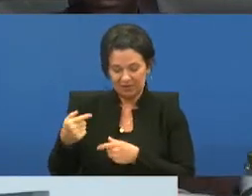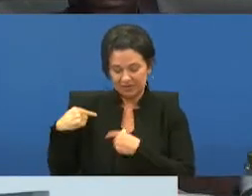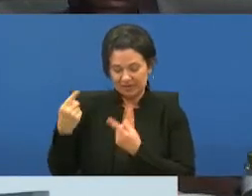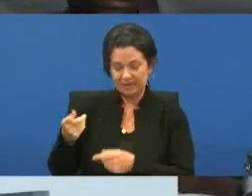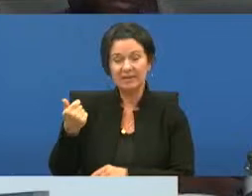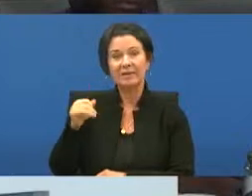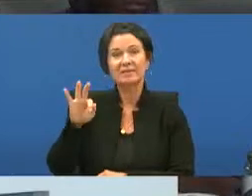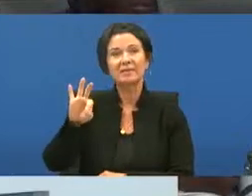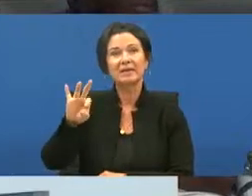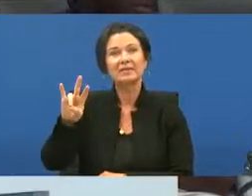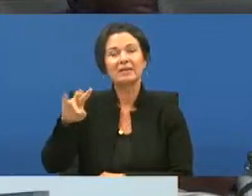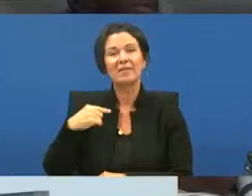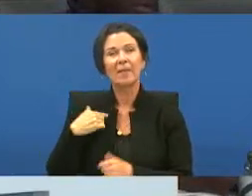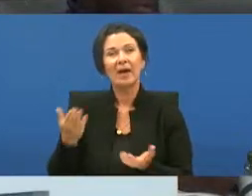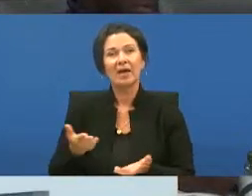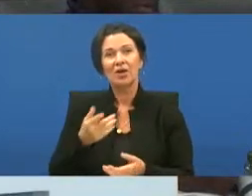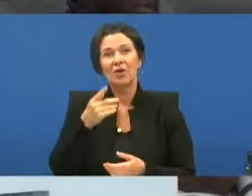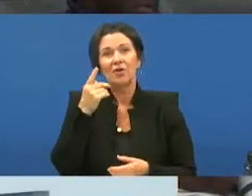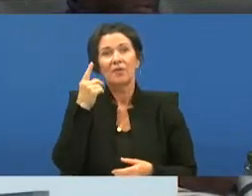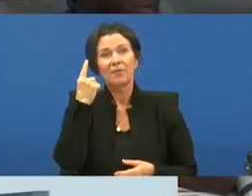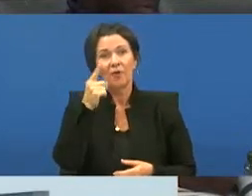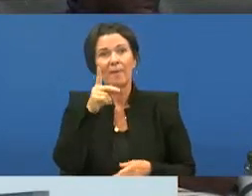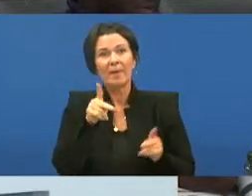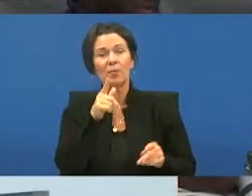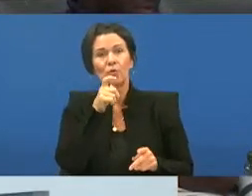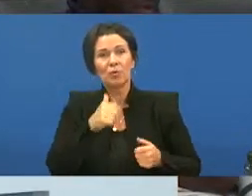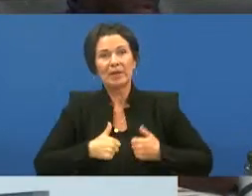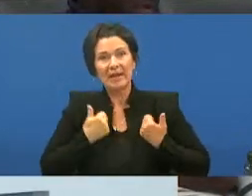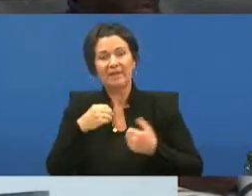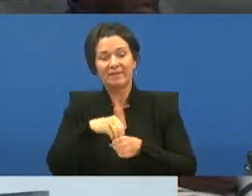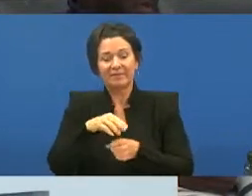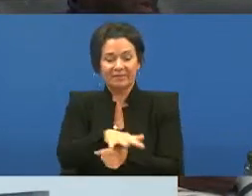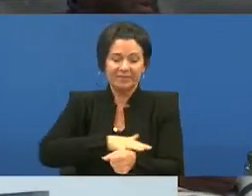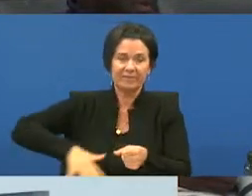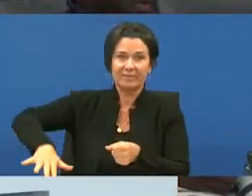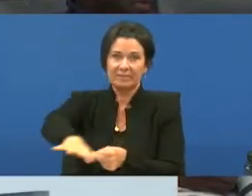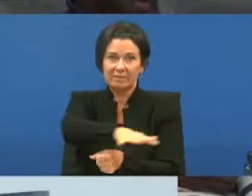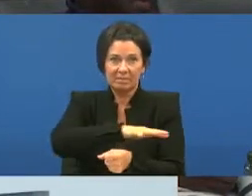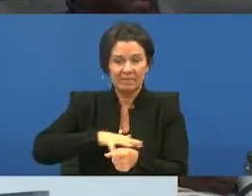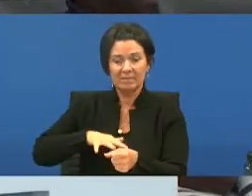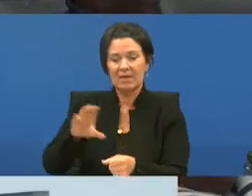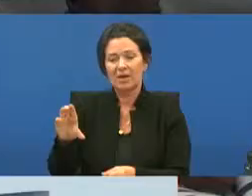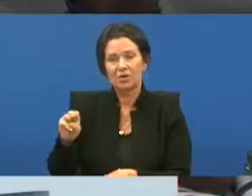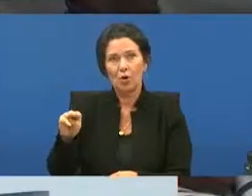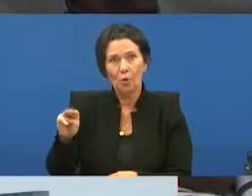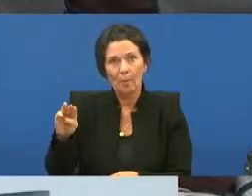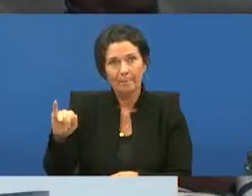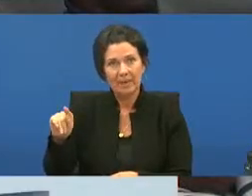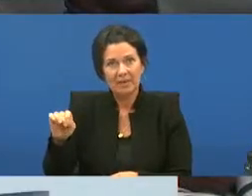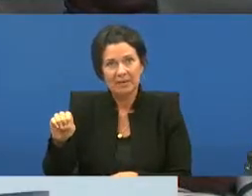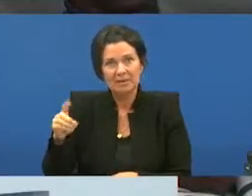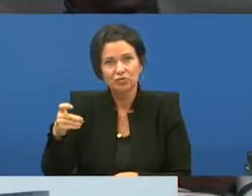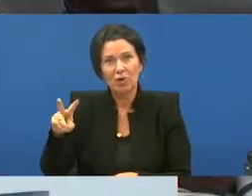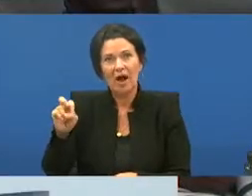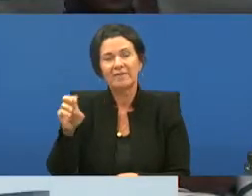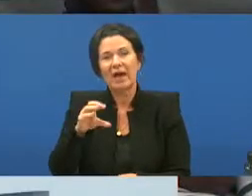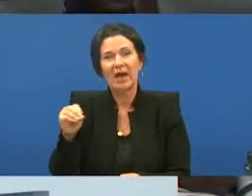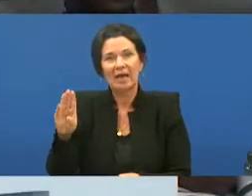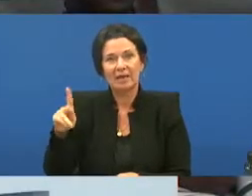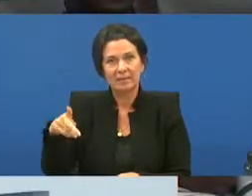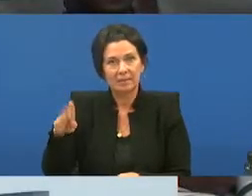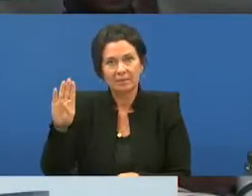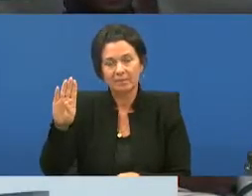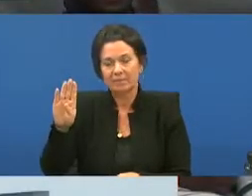I'm speaking on behalf of the residents who live on and around Comey Drive and in the Brentwood Place subdivision. Yesterday, I emailed each